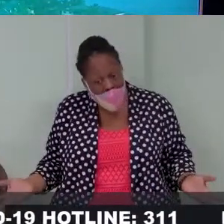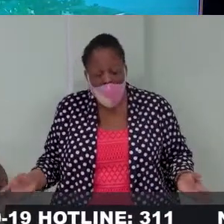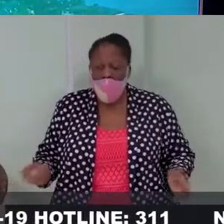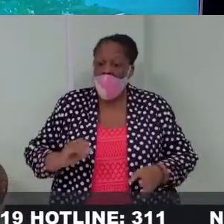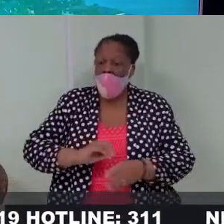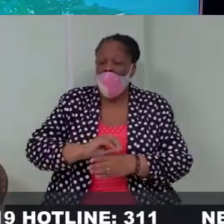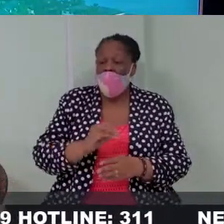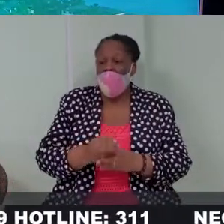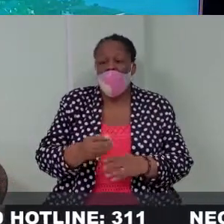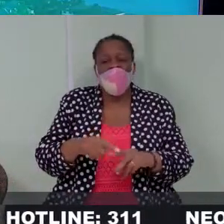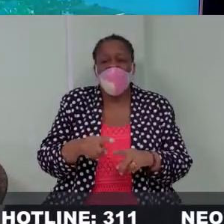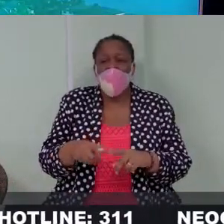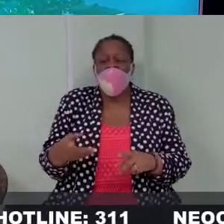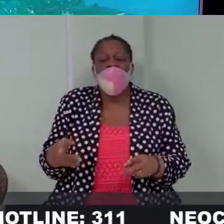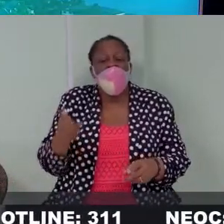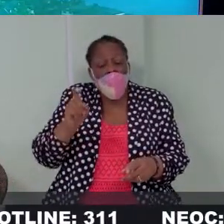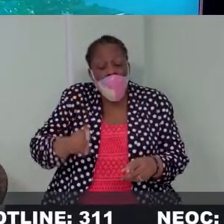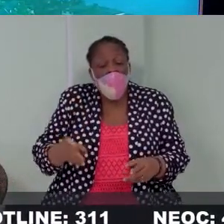that's actually